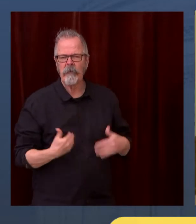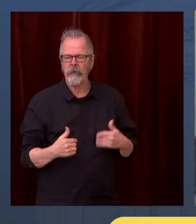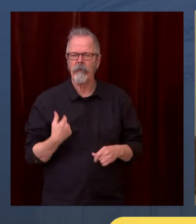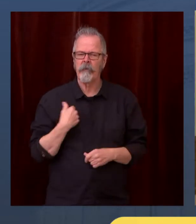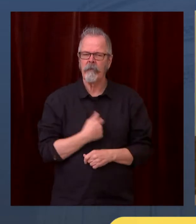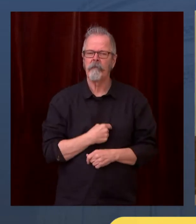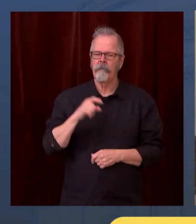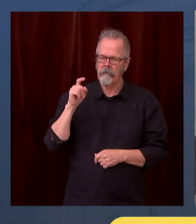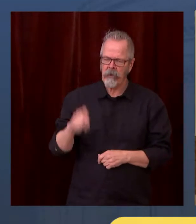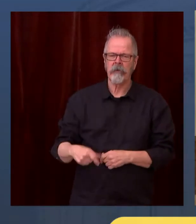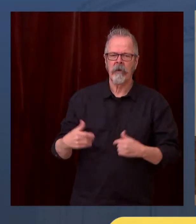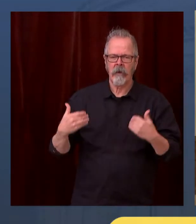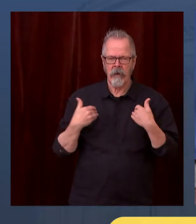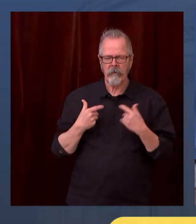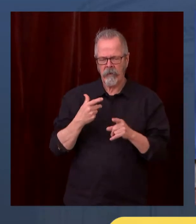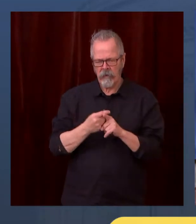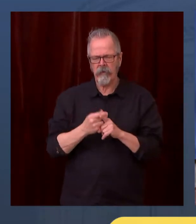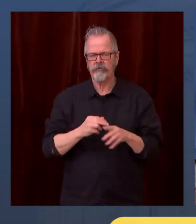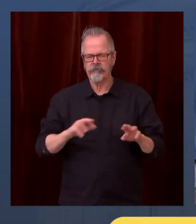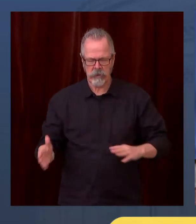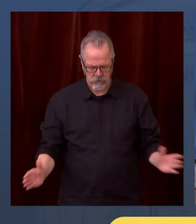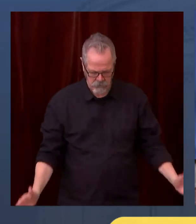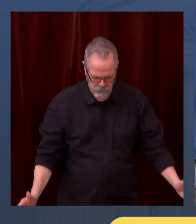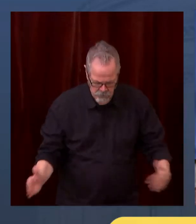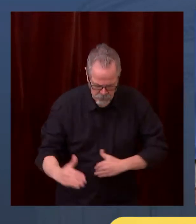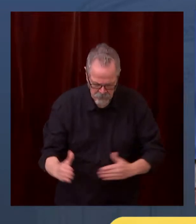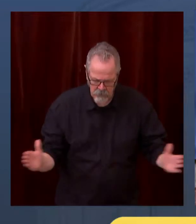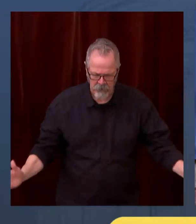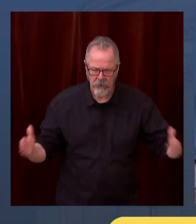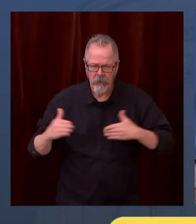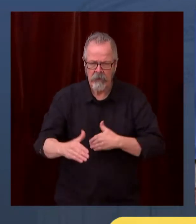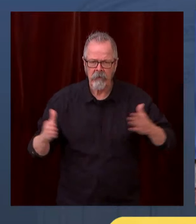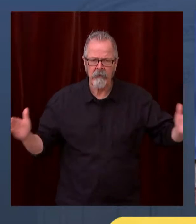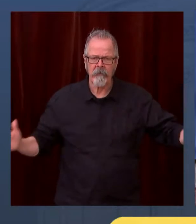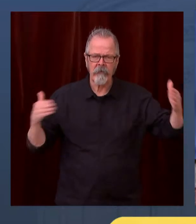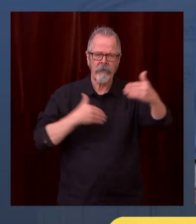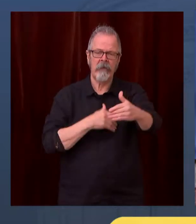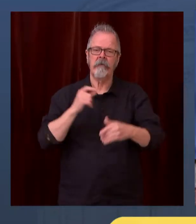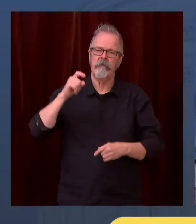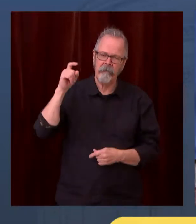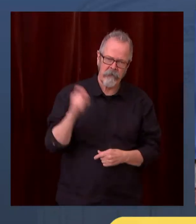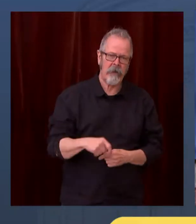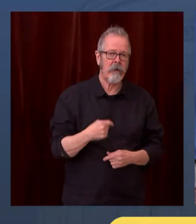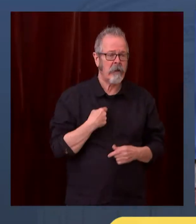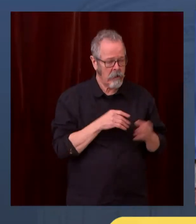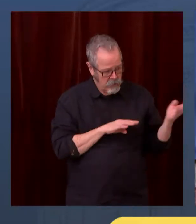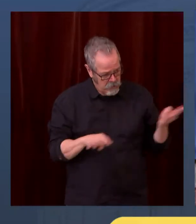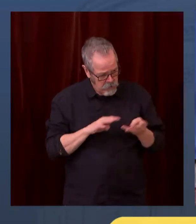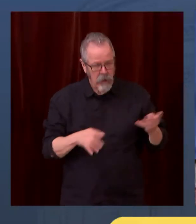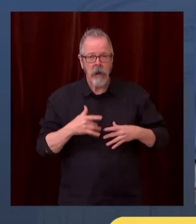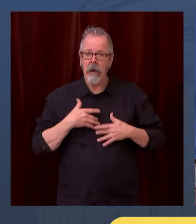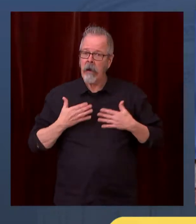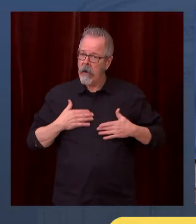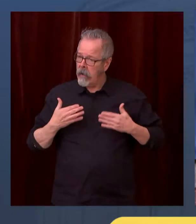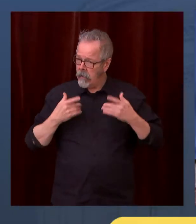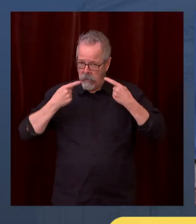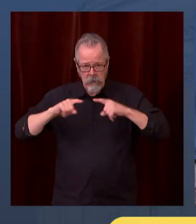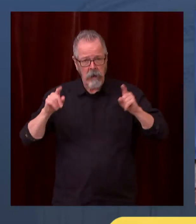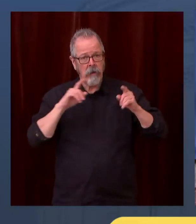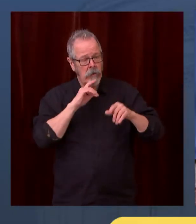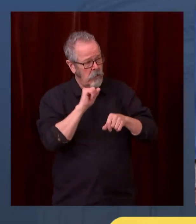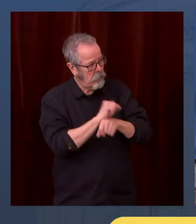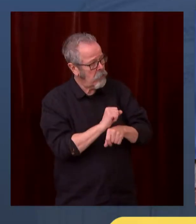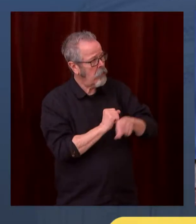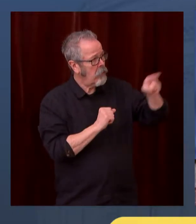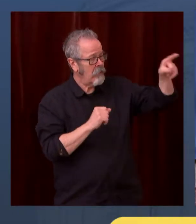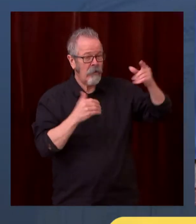That's why we need to accelerate the production of the vaccine. I'm glad we've got a new president who gets that. He's taken some strong action. I'm